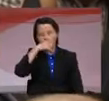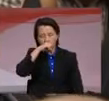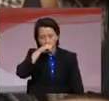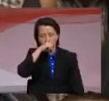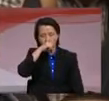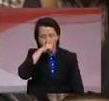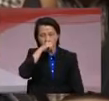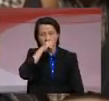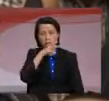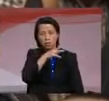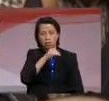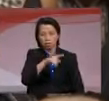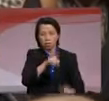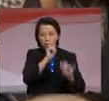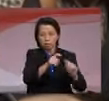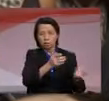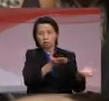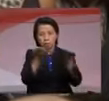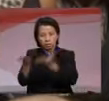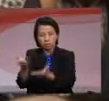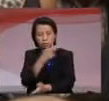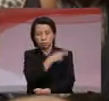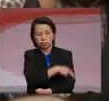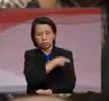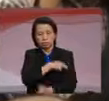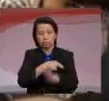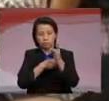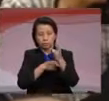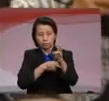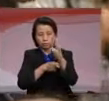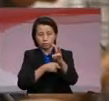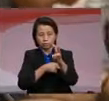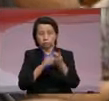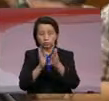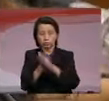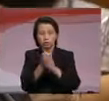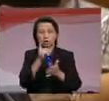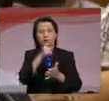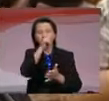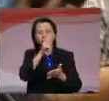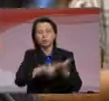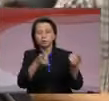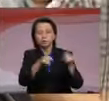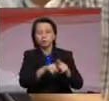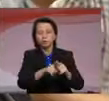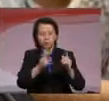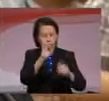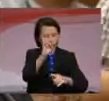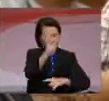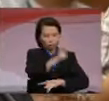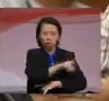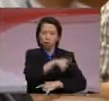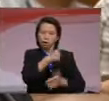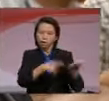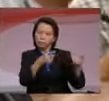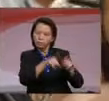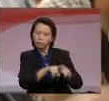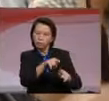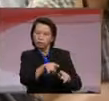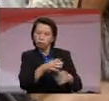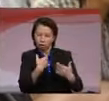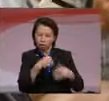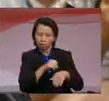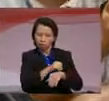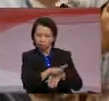symptoms on the 10th, and he was only referred to the hospital on the 17th. So actually, what happened in between these 7 days? Is it reflects